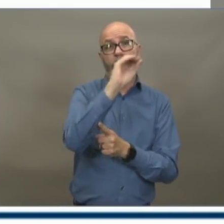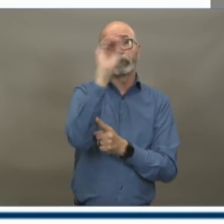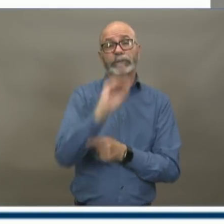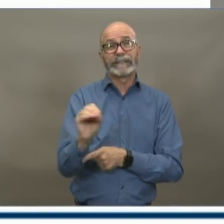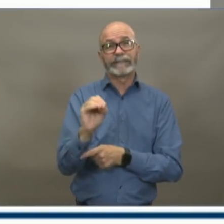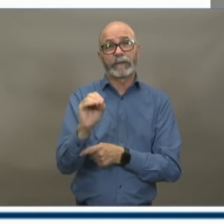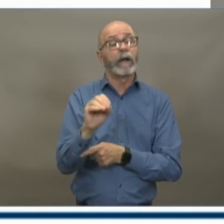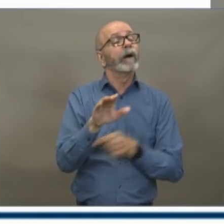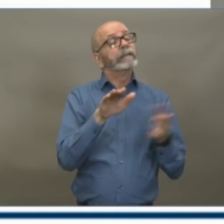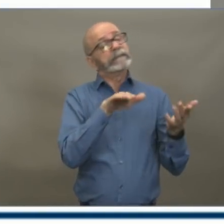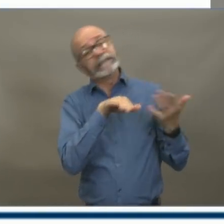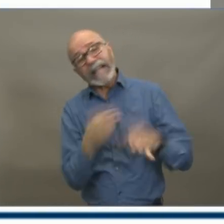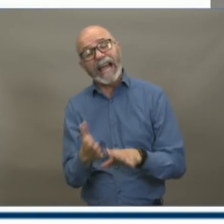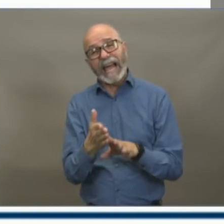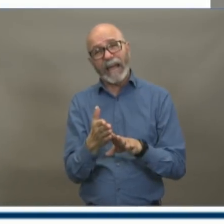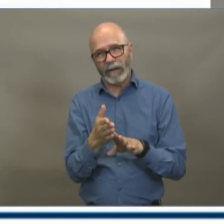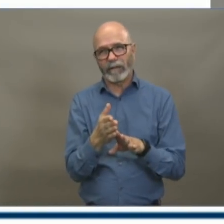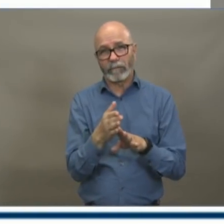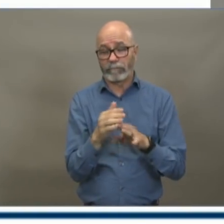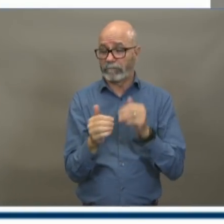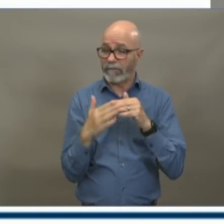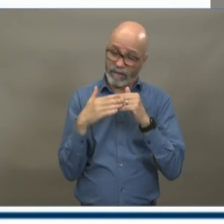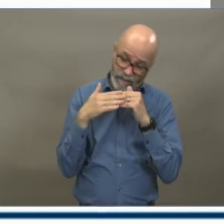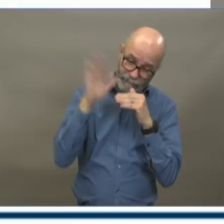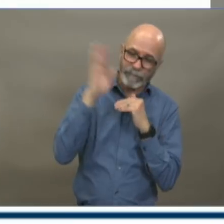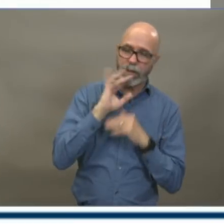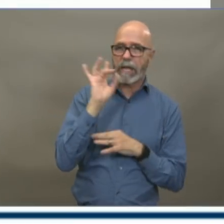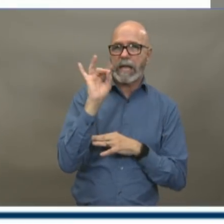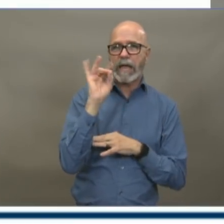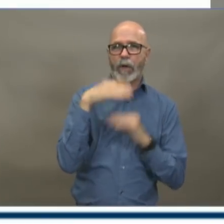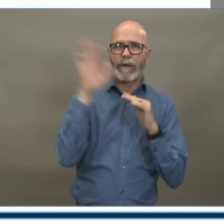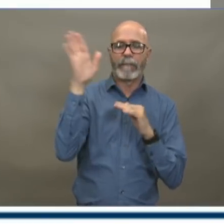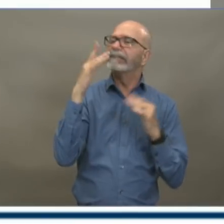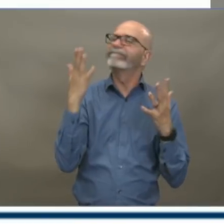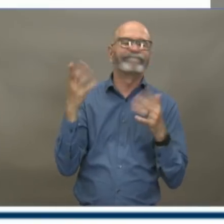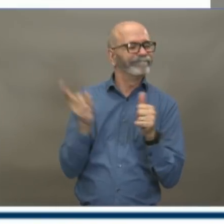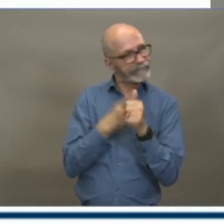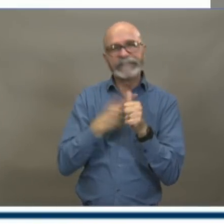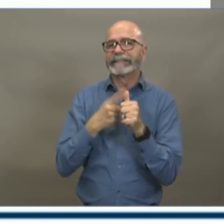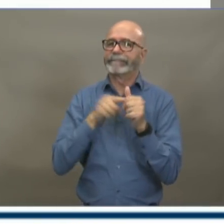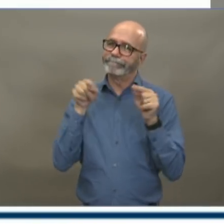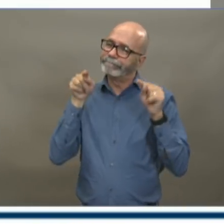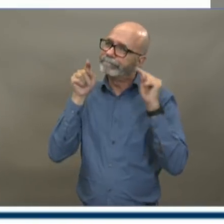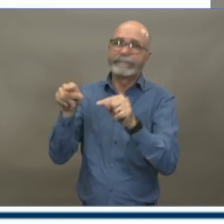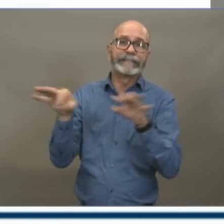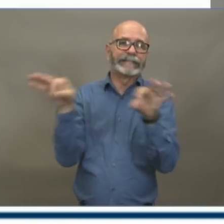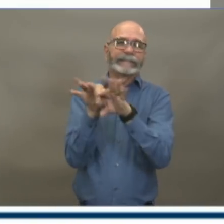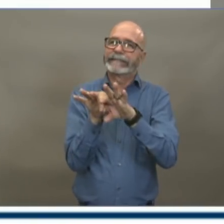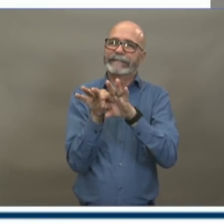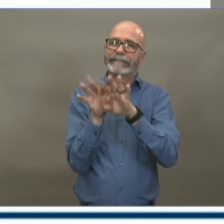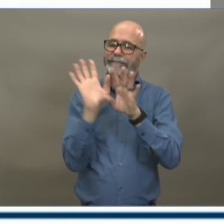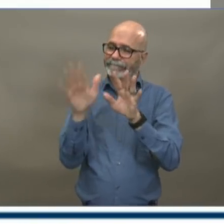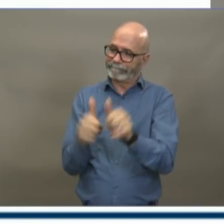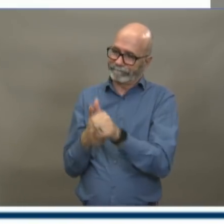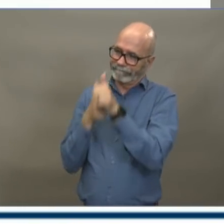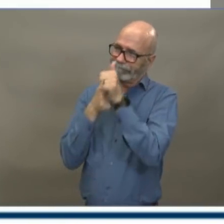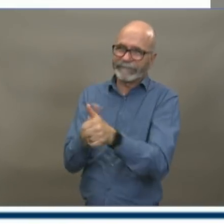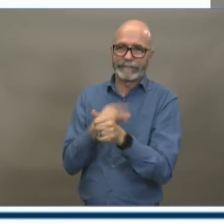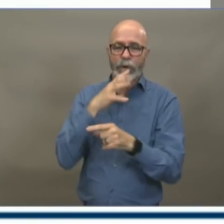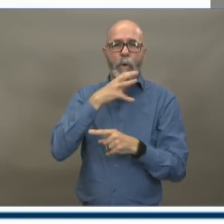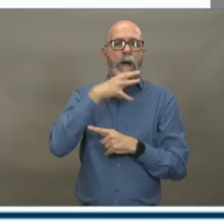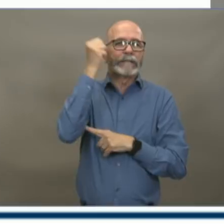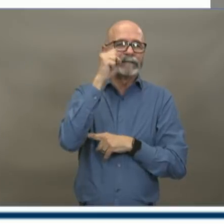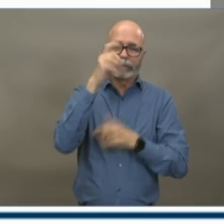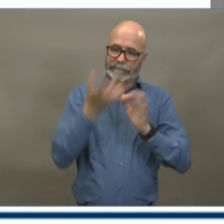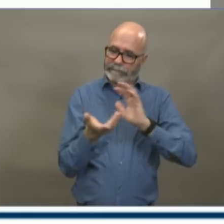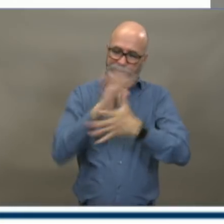So given that, it's logical, and I would say it's critical, that age be the main factor in how we